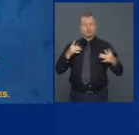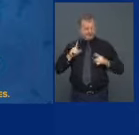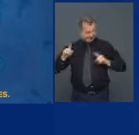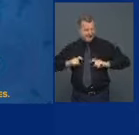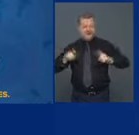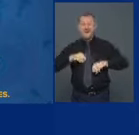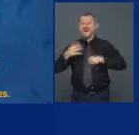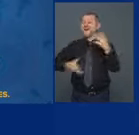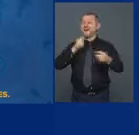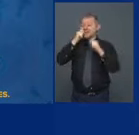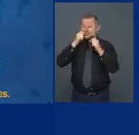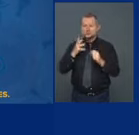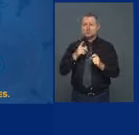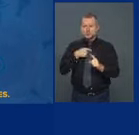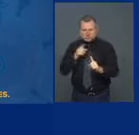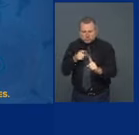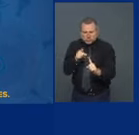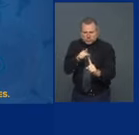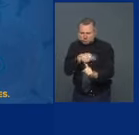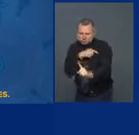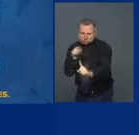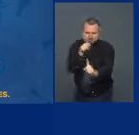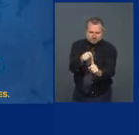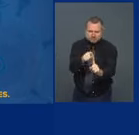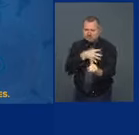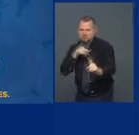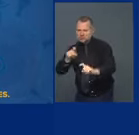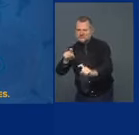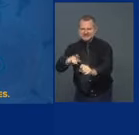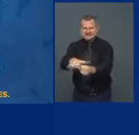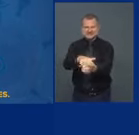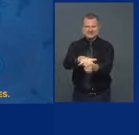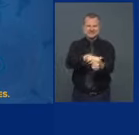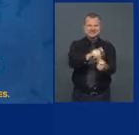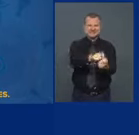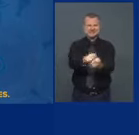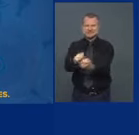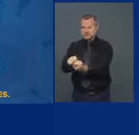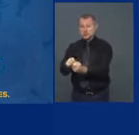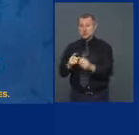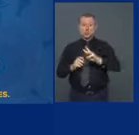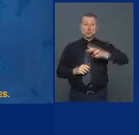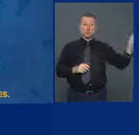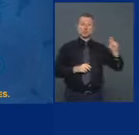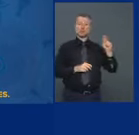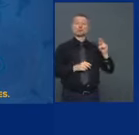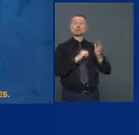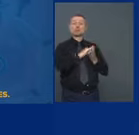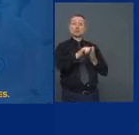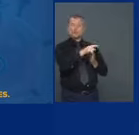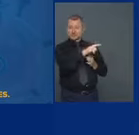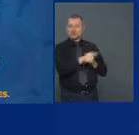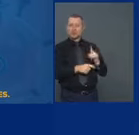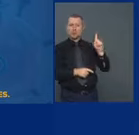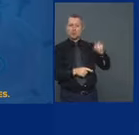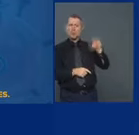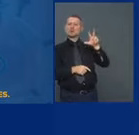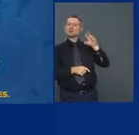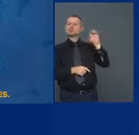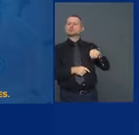sure you understand all the data. When you look across the state, Western New York, 1.3%. That's not